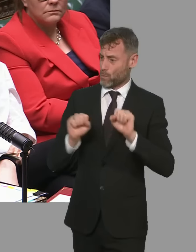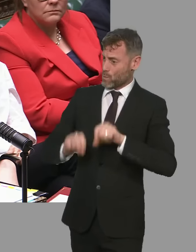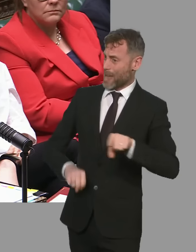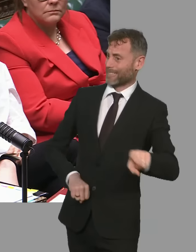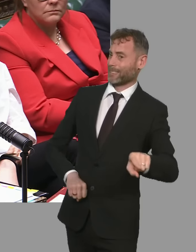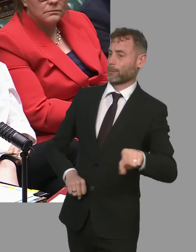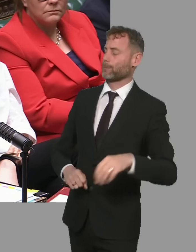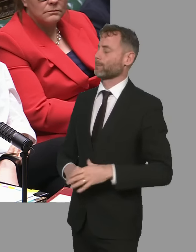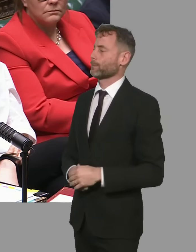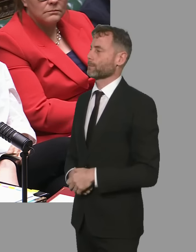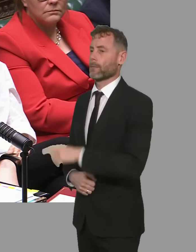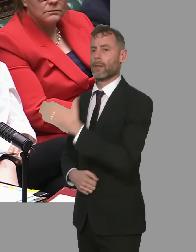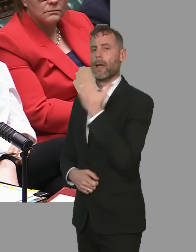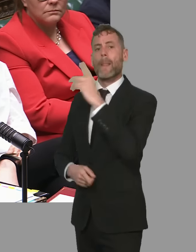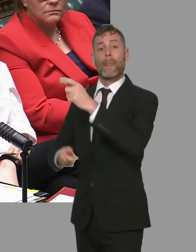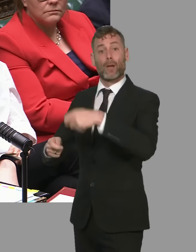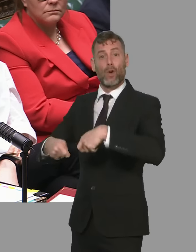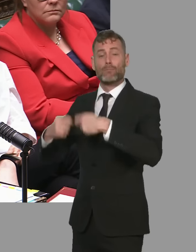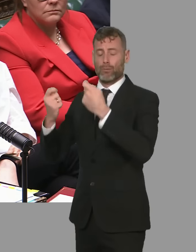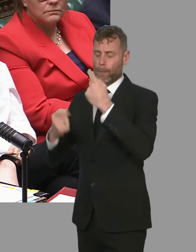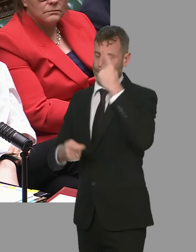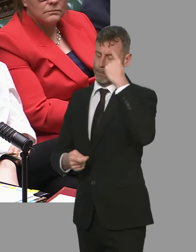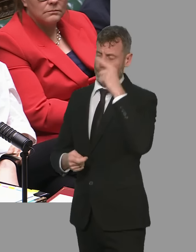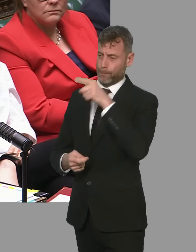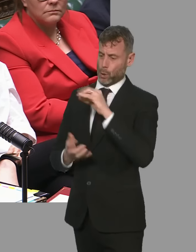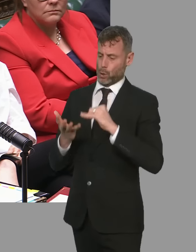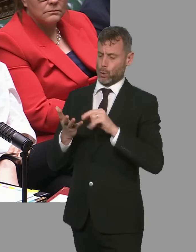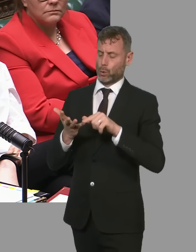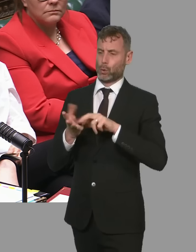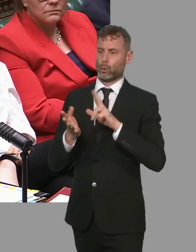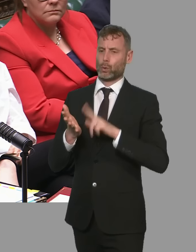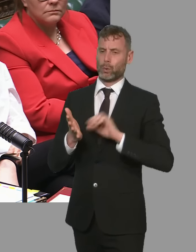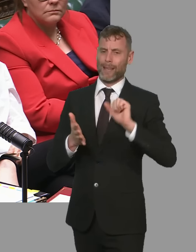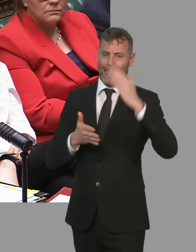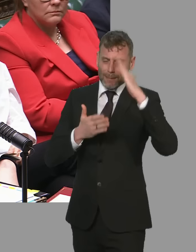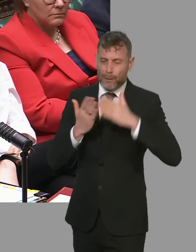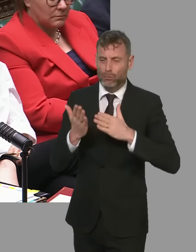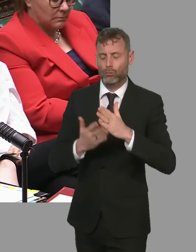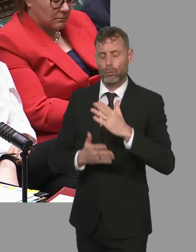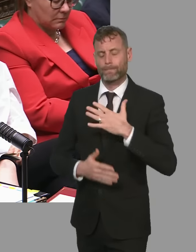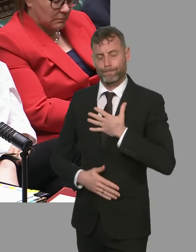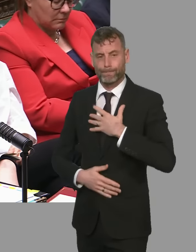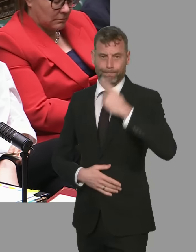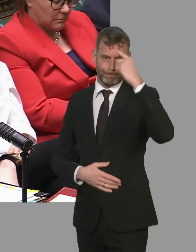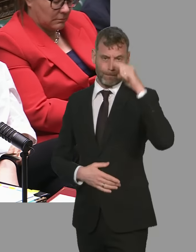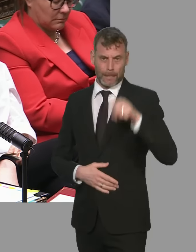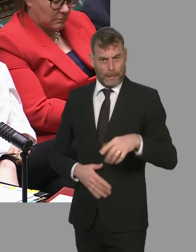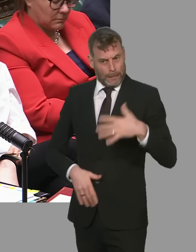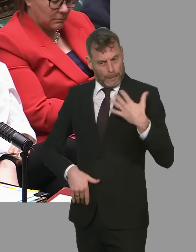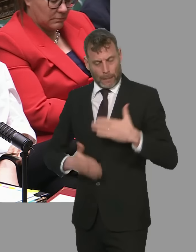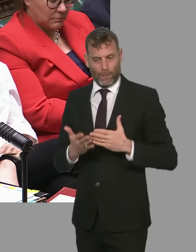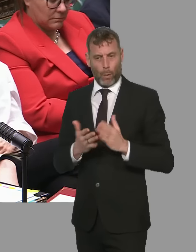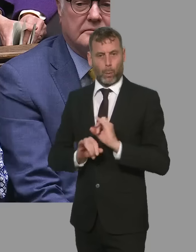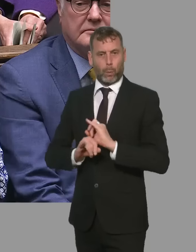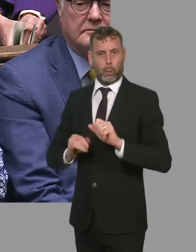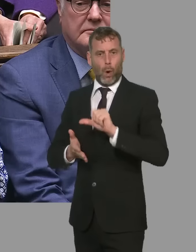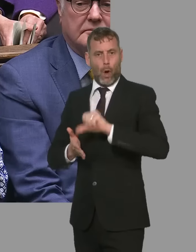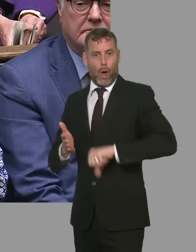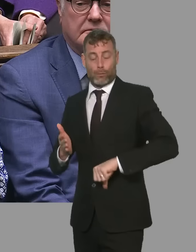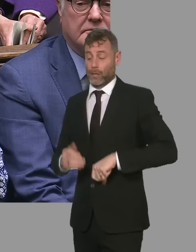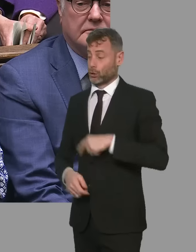the enduring harm that patients have suffered. Ministers have met campaigners and the Patient Safety Commissioner to discuss